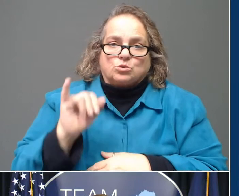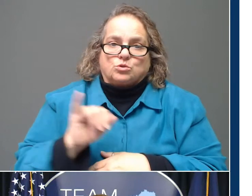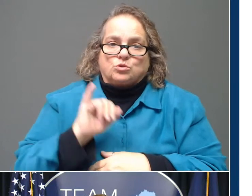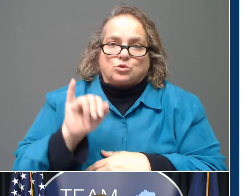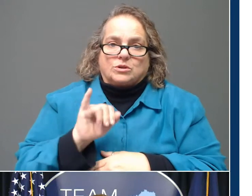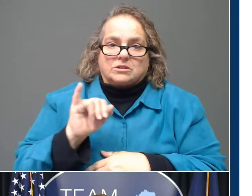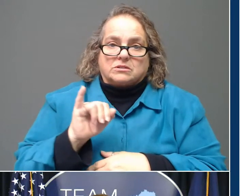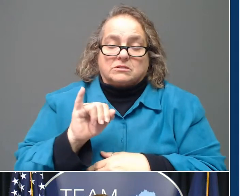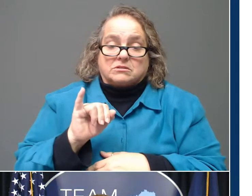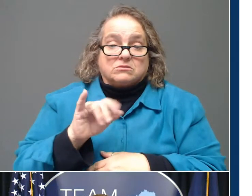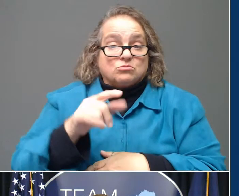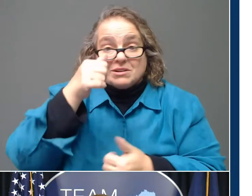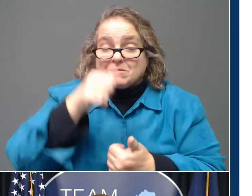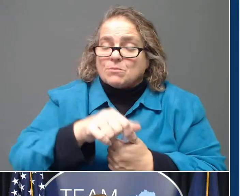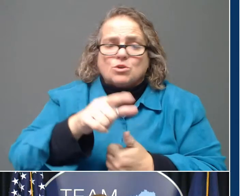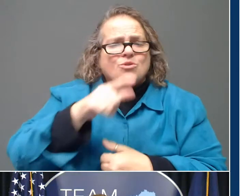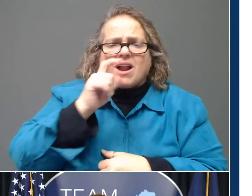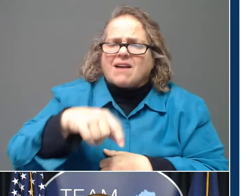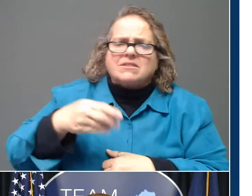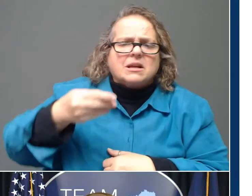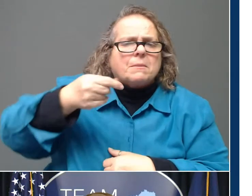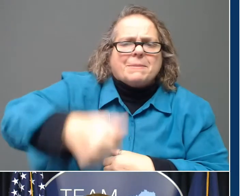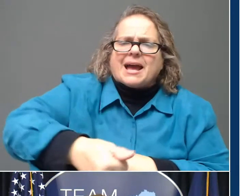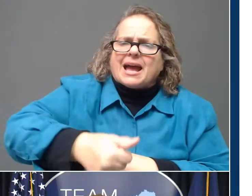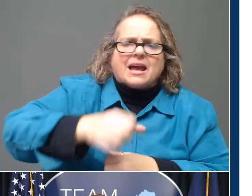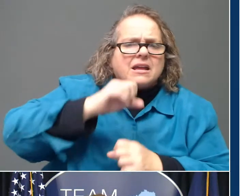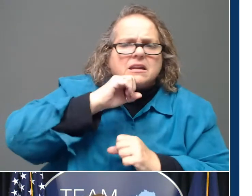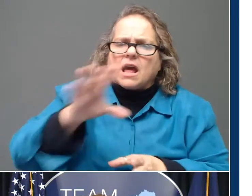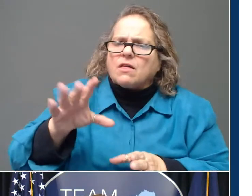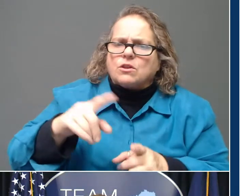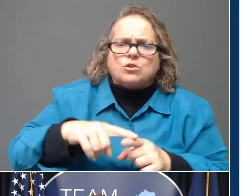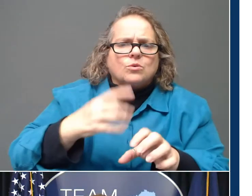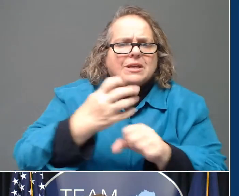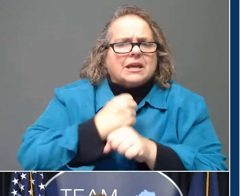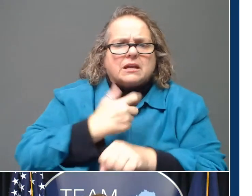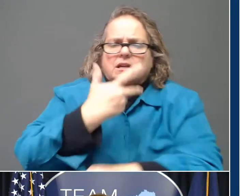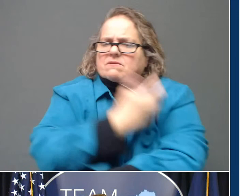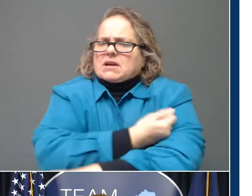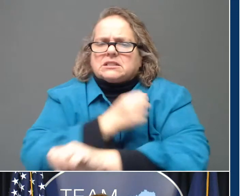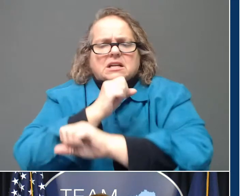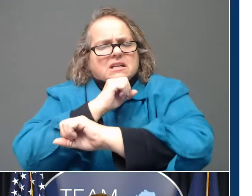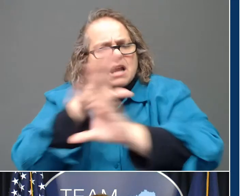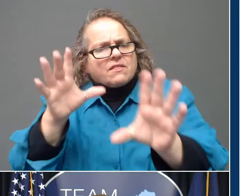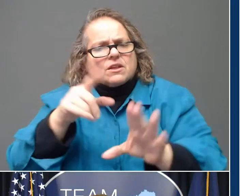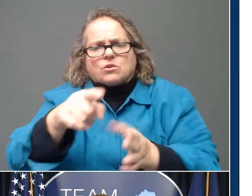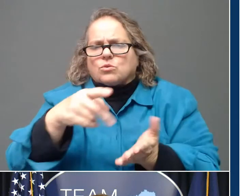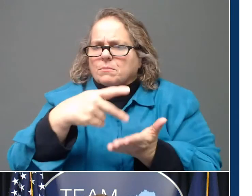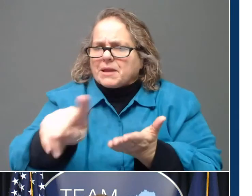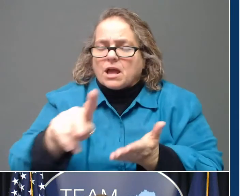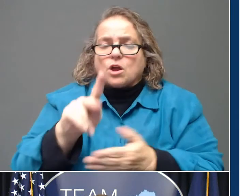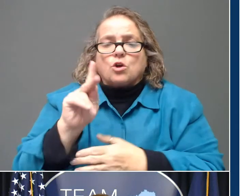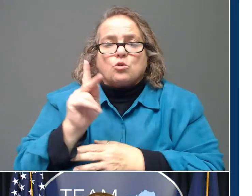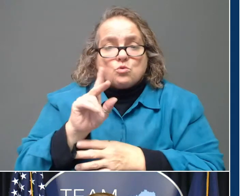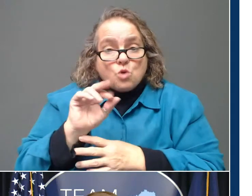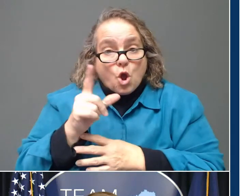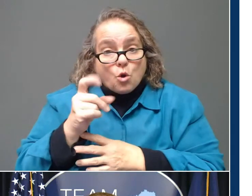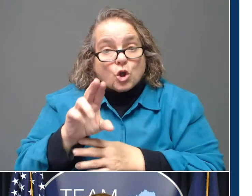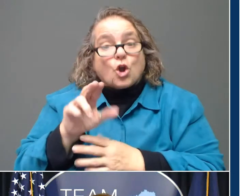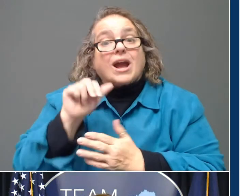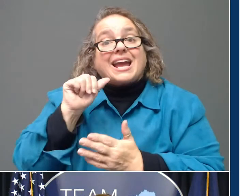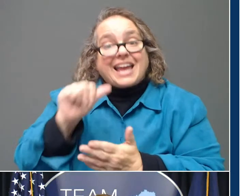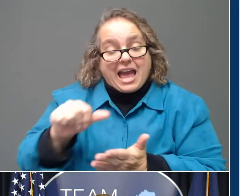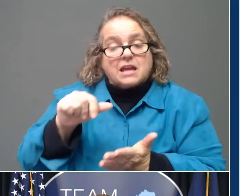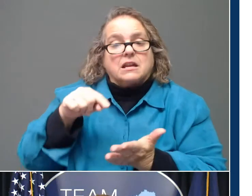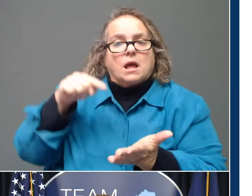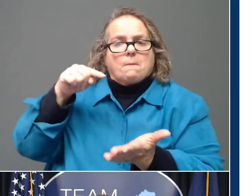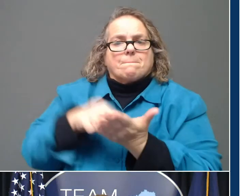no out-of-pocket cost to you to get this vaccination. Kroger is permitted to bill your insurance for an